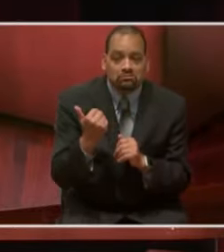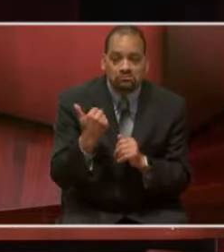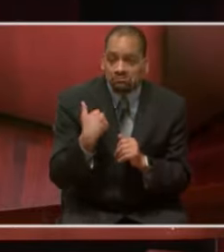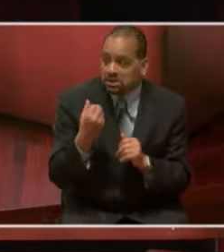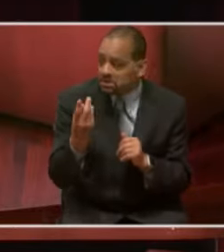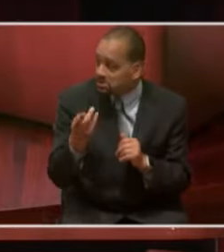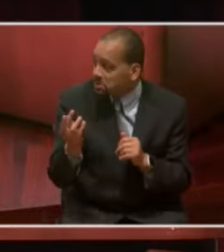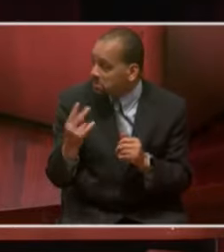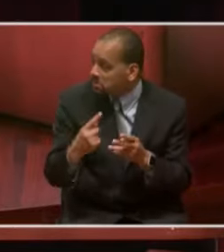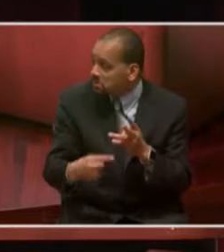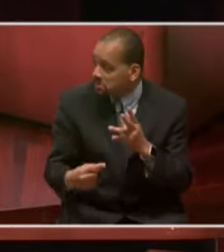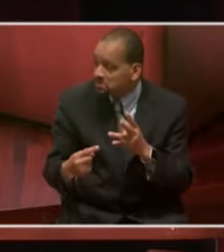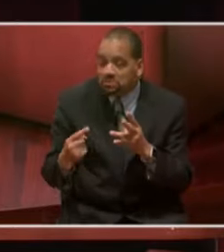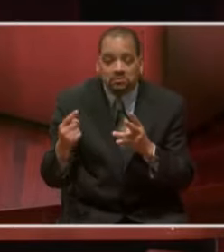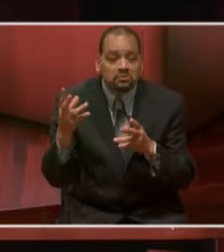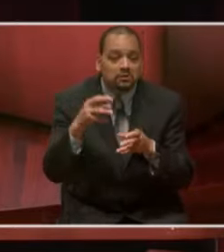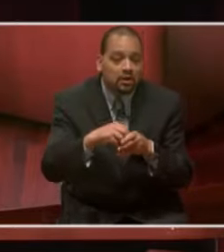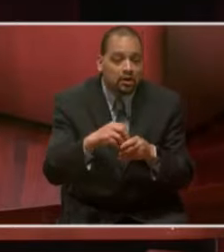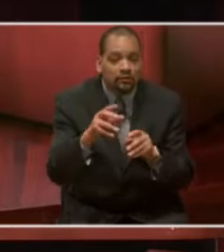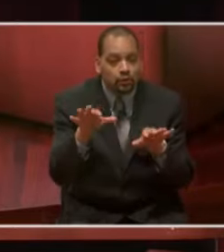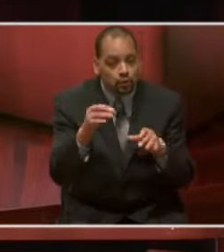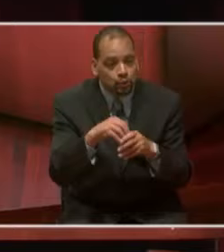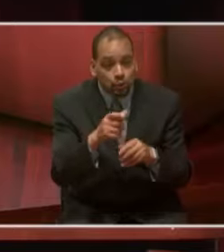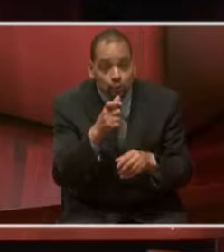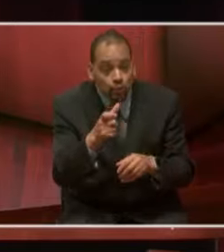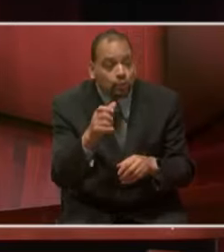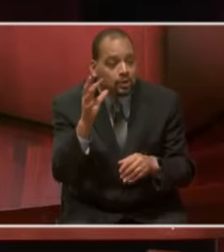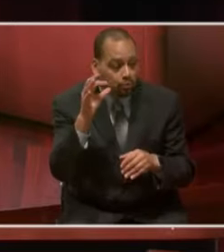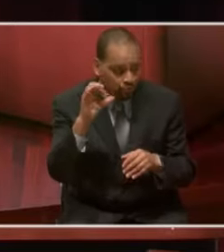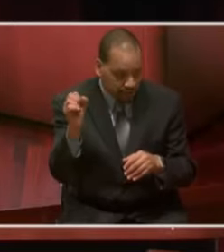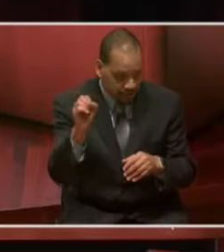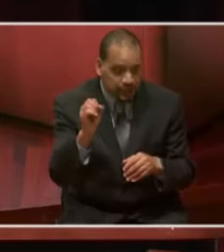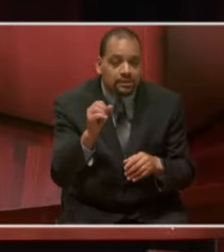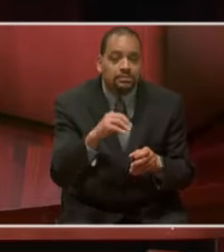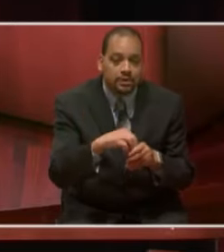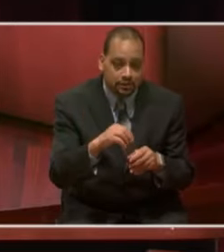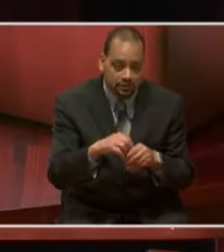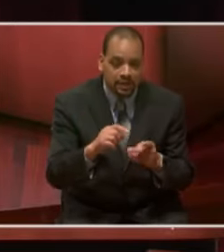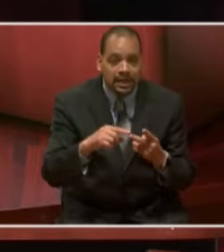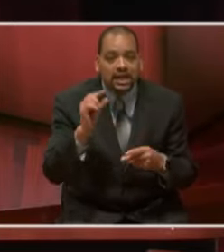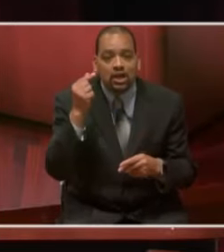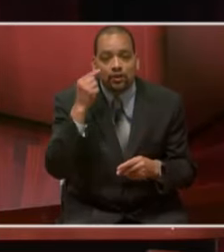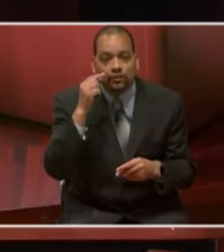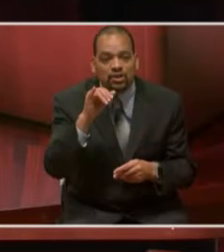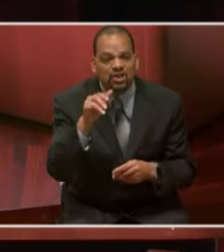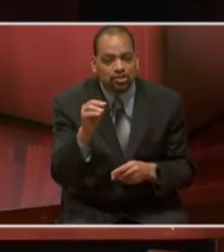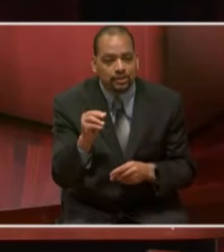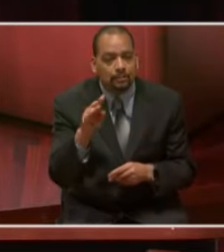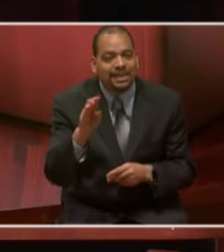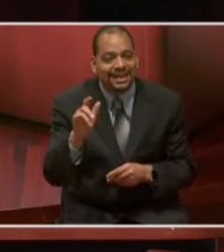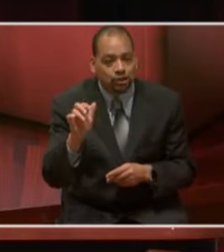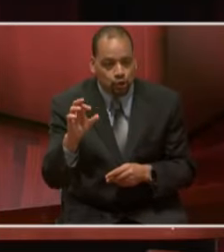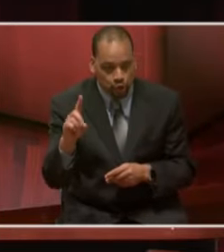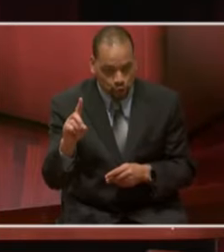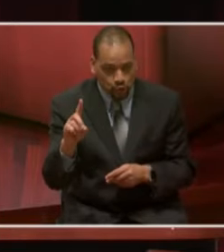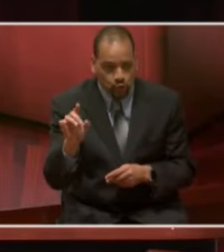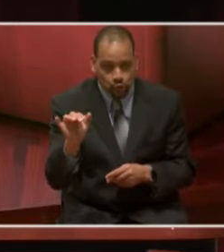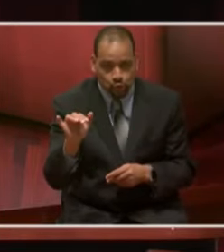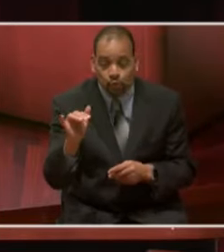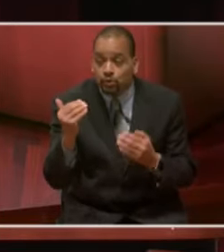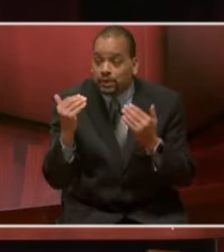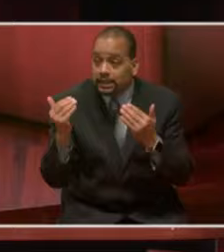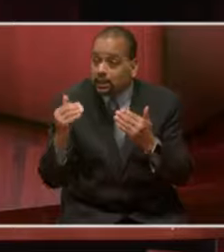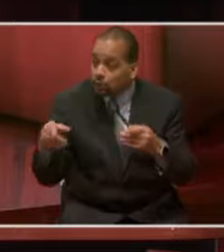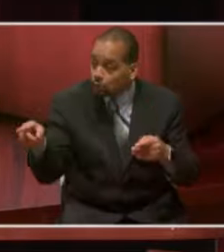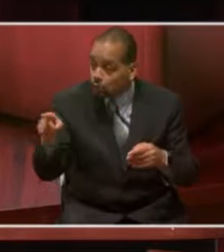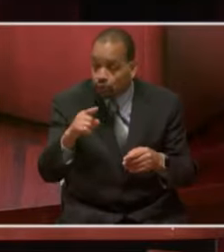to the Atlanta City Council, then to Congress as a representative from Georgia in 1986. In the House, he has served in the